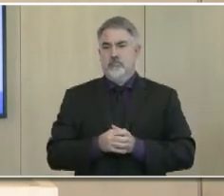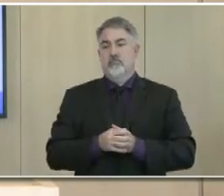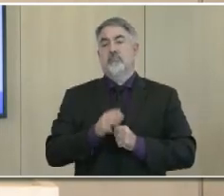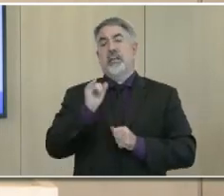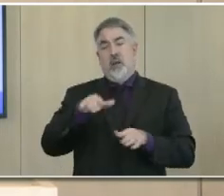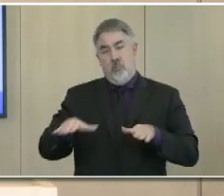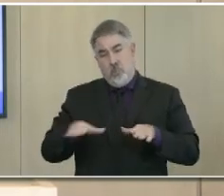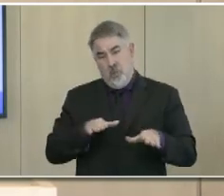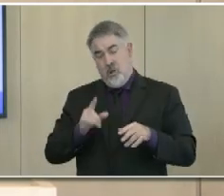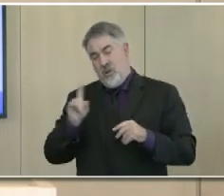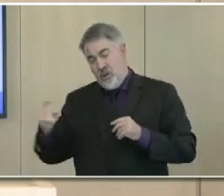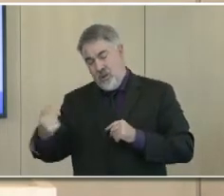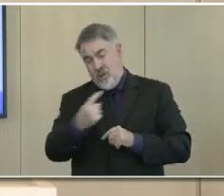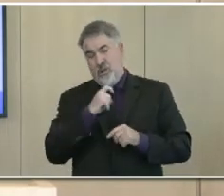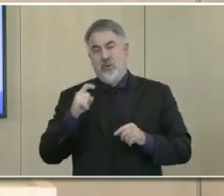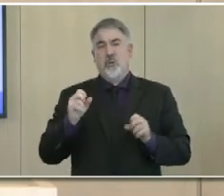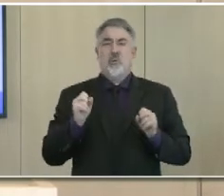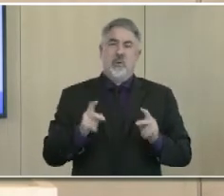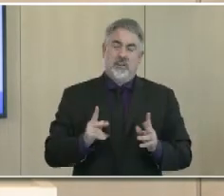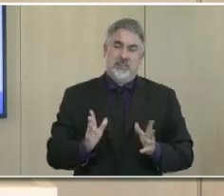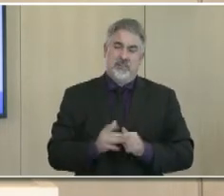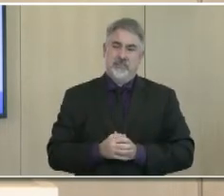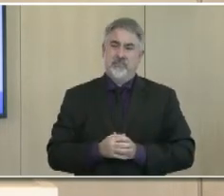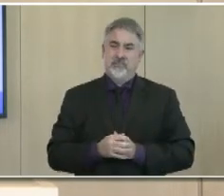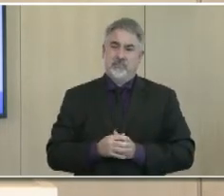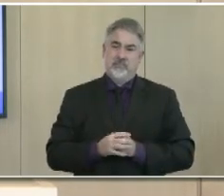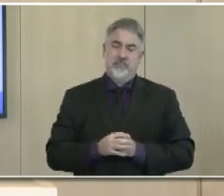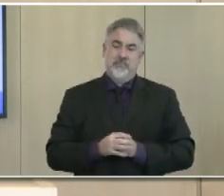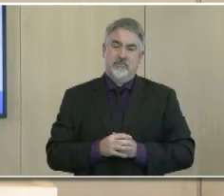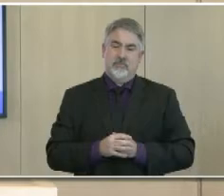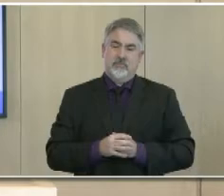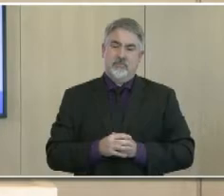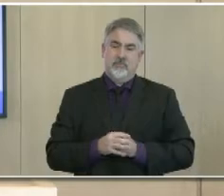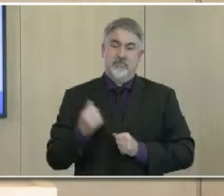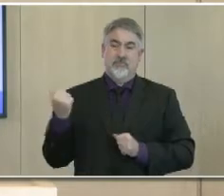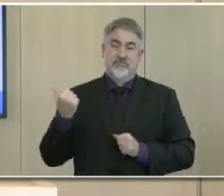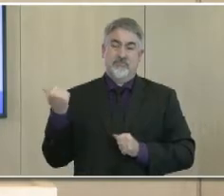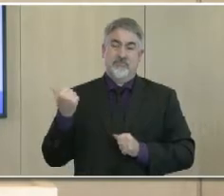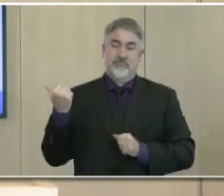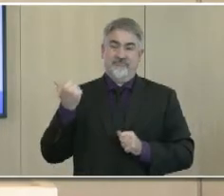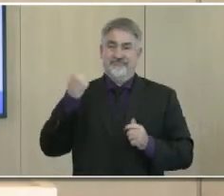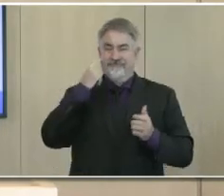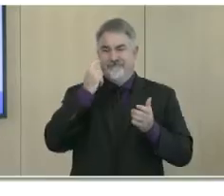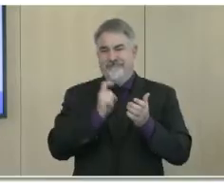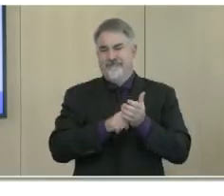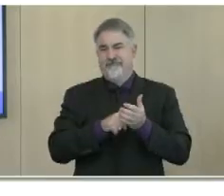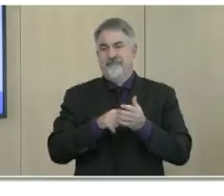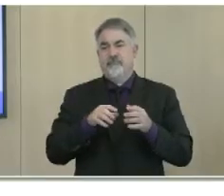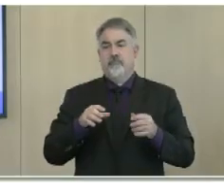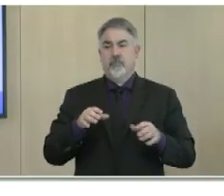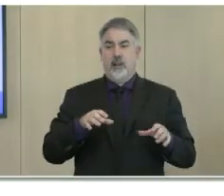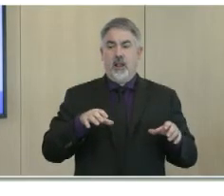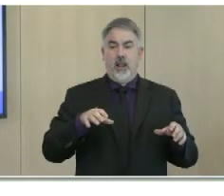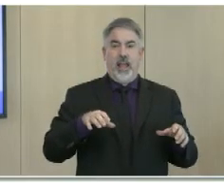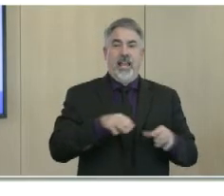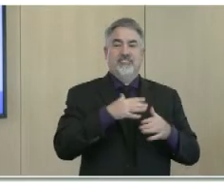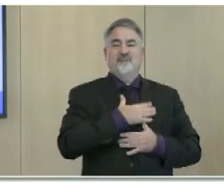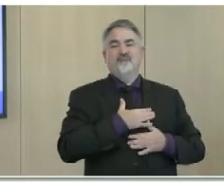that is okay. Our public health order also distinguishes between active recreation and passive